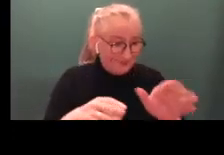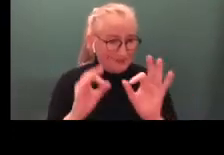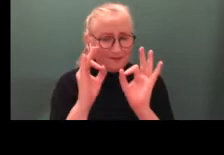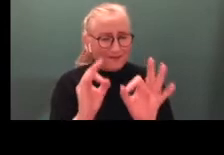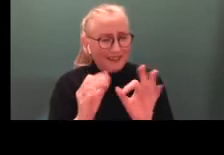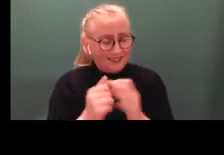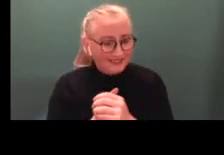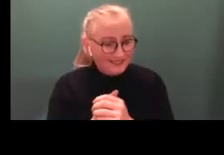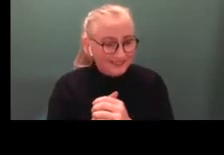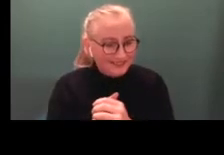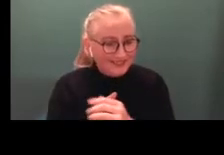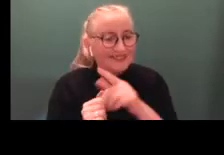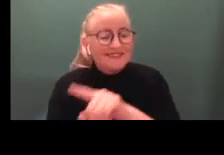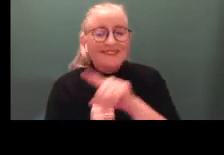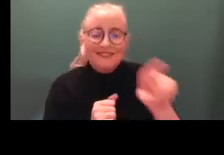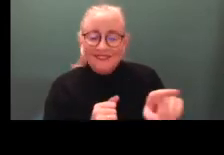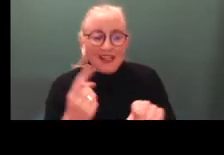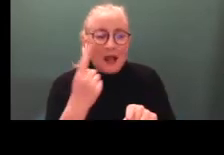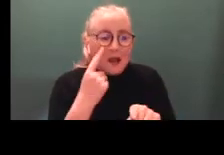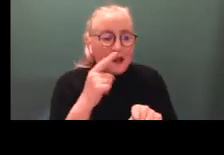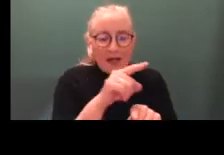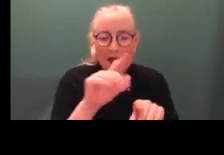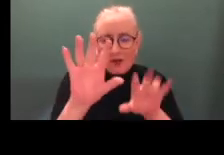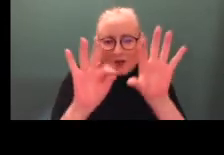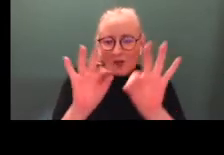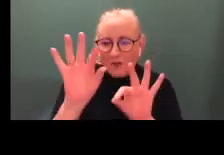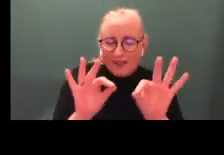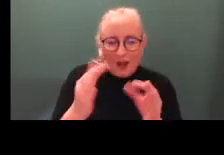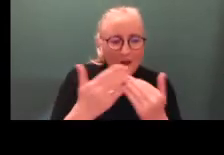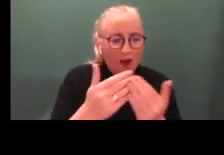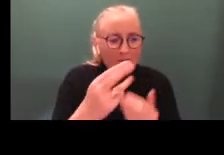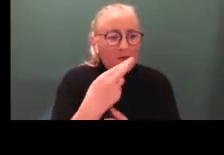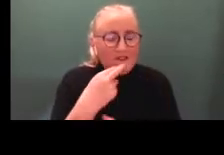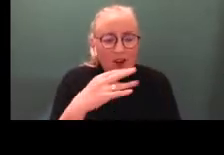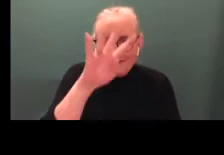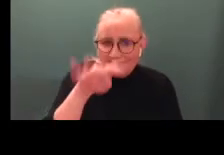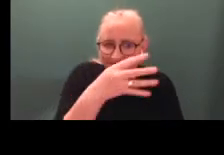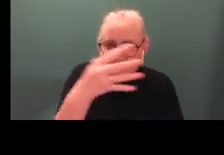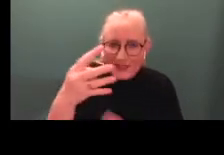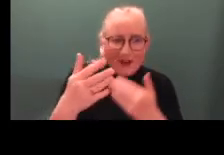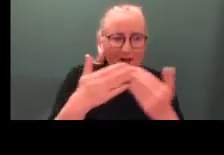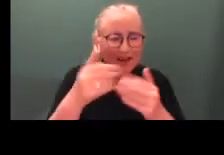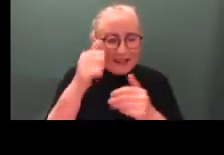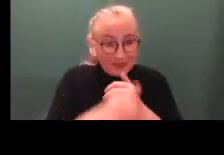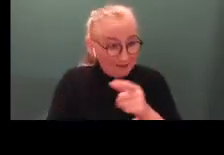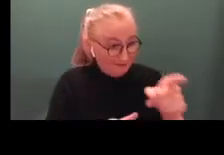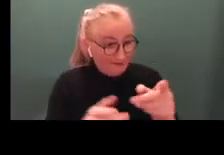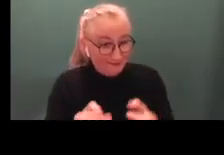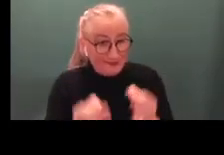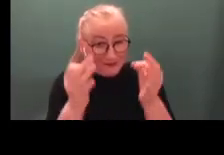Do you pick and you choose what you want? Who chooses what dinner and what day? Dinner, yeah. That's brilliant.